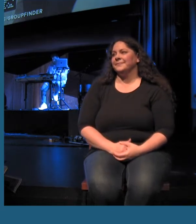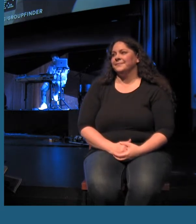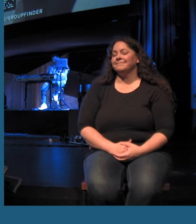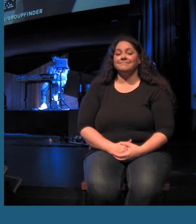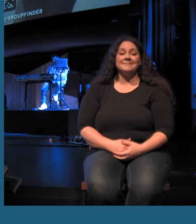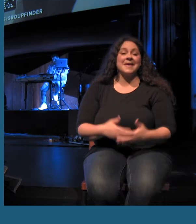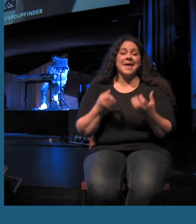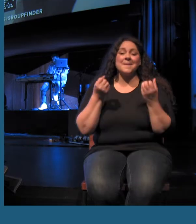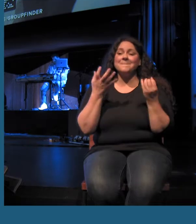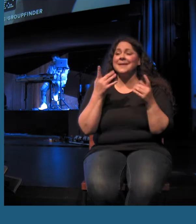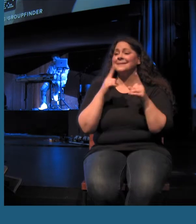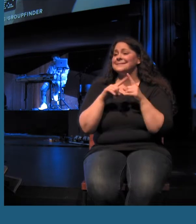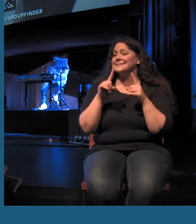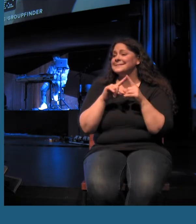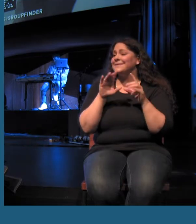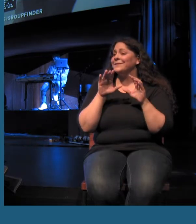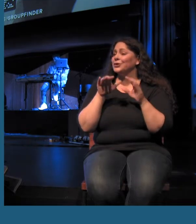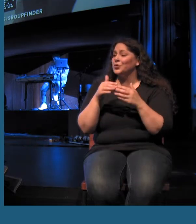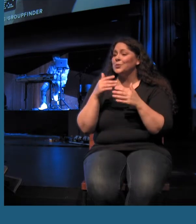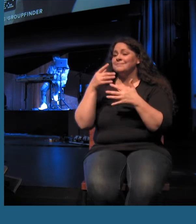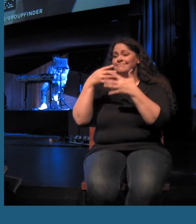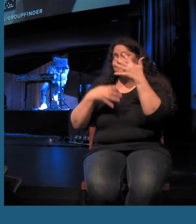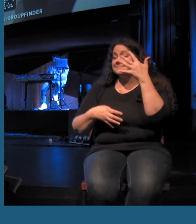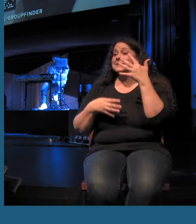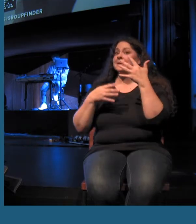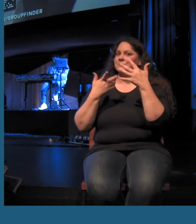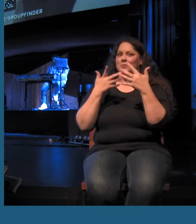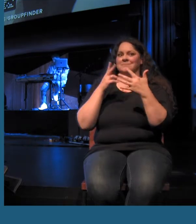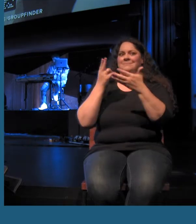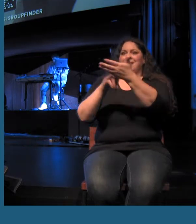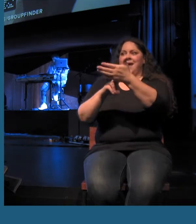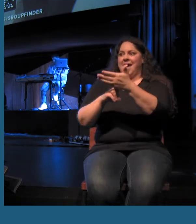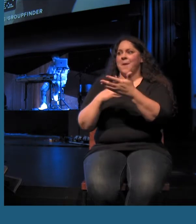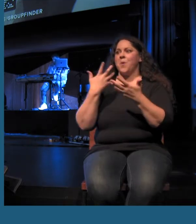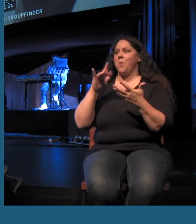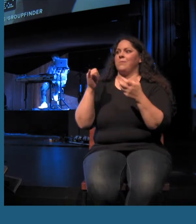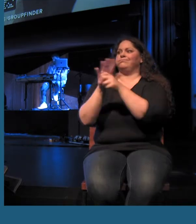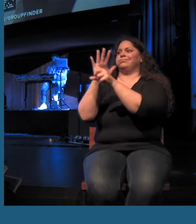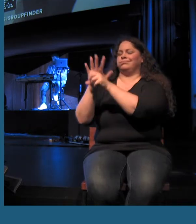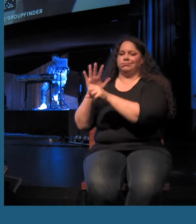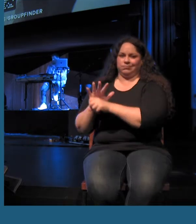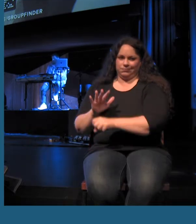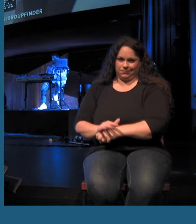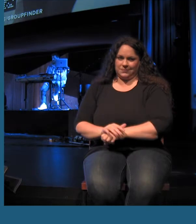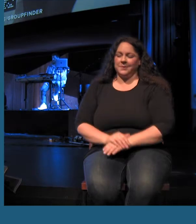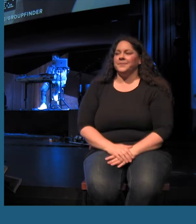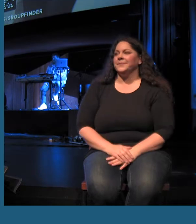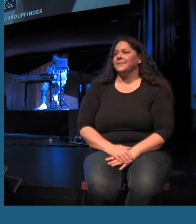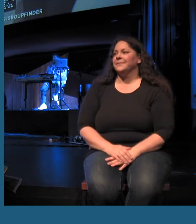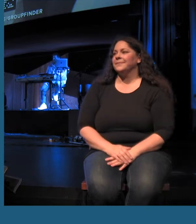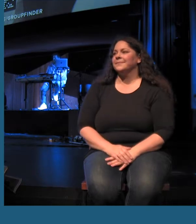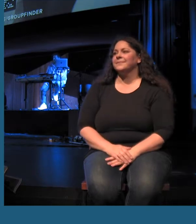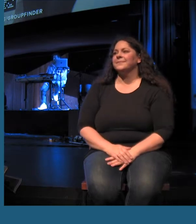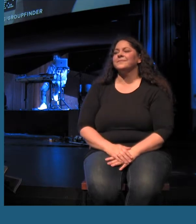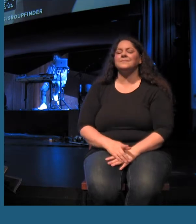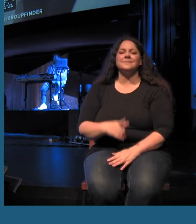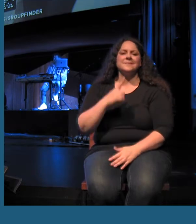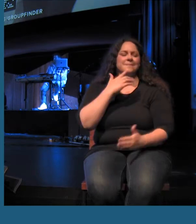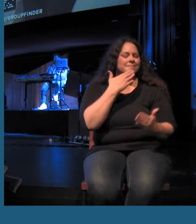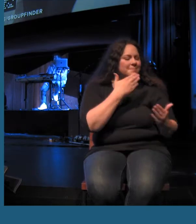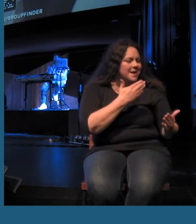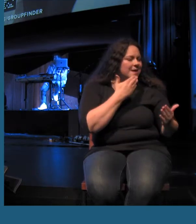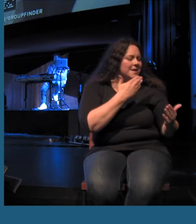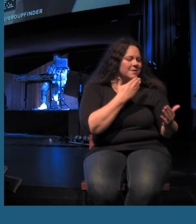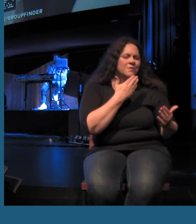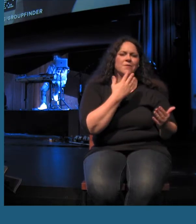lots of groups available. They are going to fill up. So come and find us today. Yeah, thank you so much for leading this area to you and your team. So